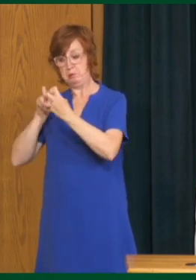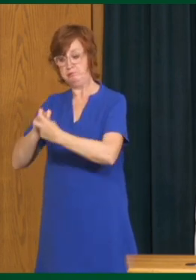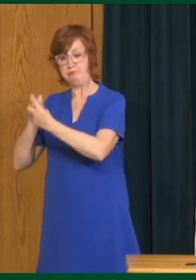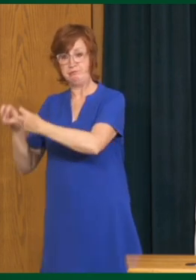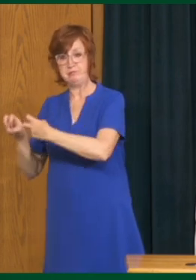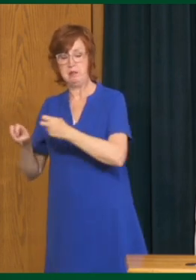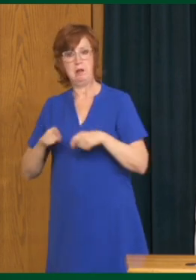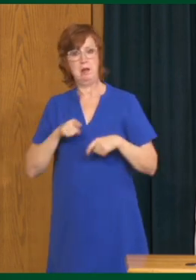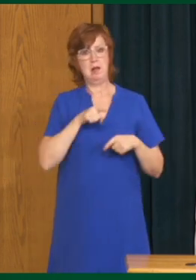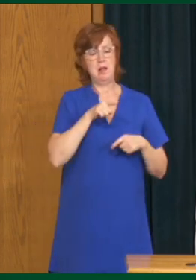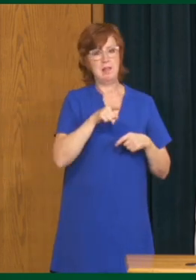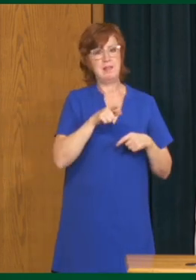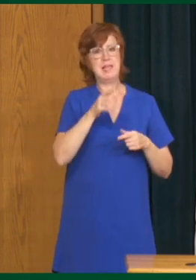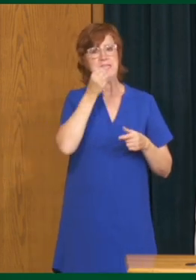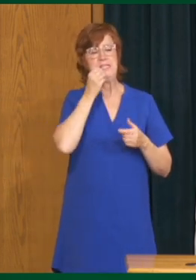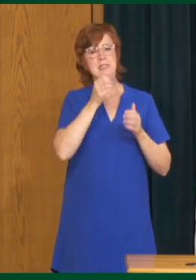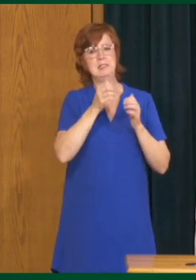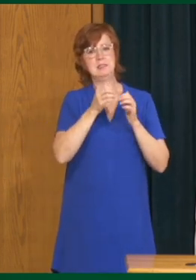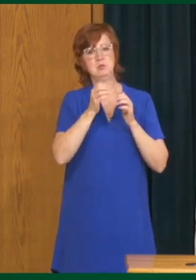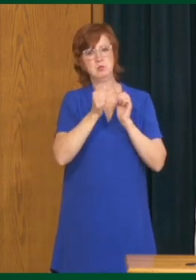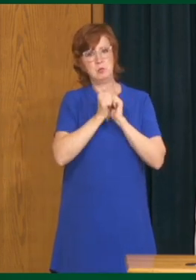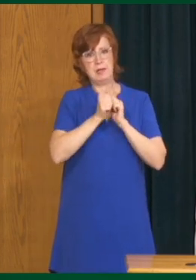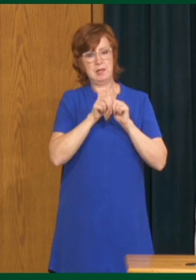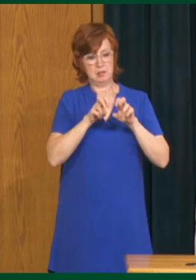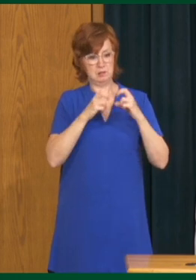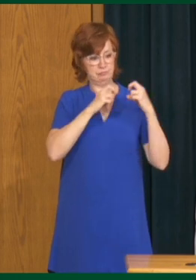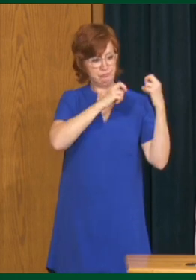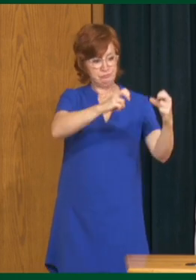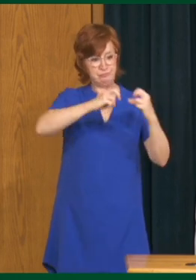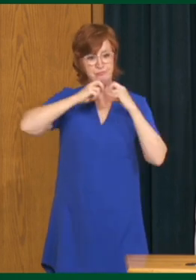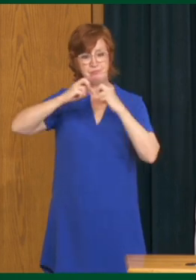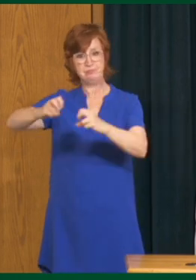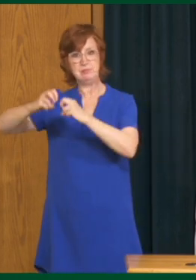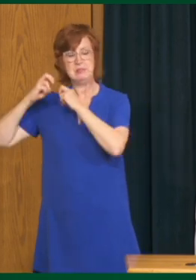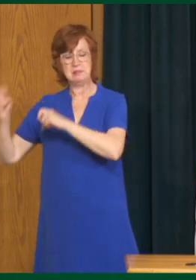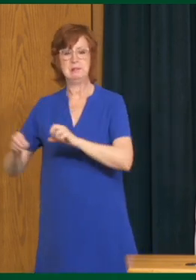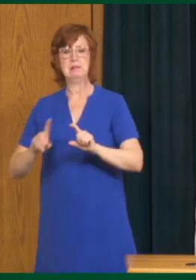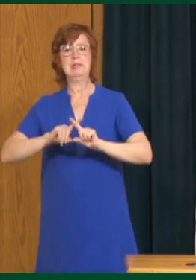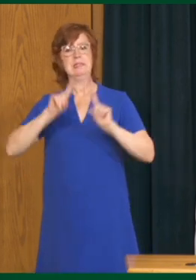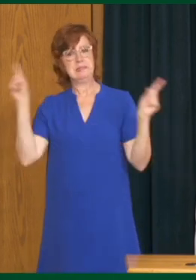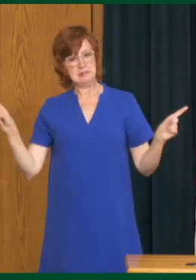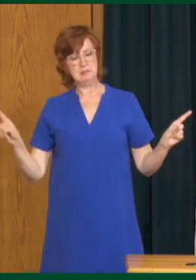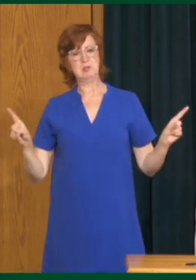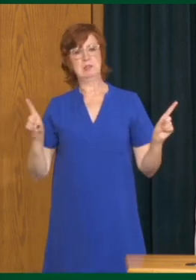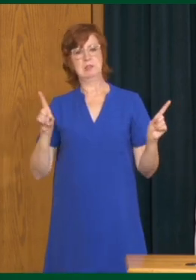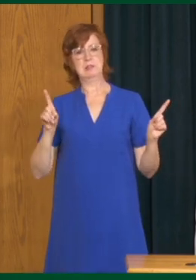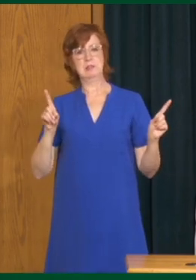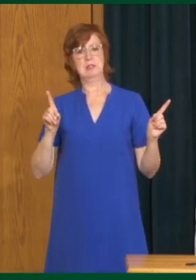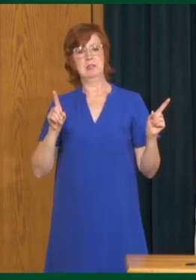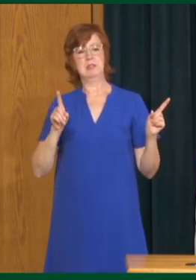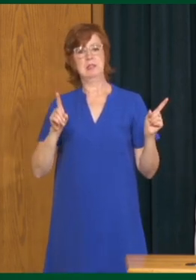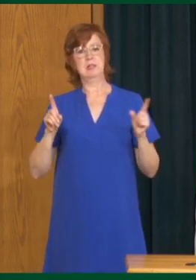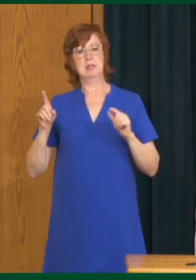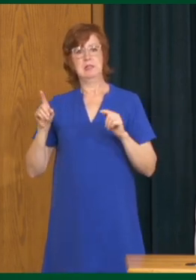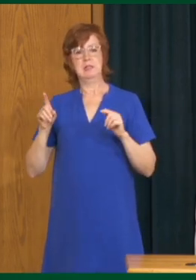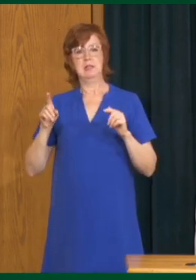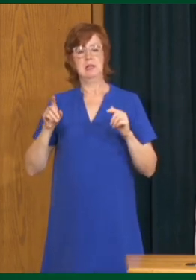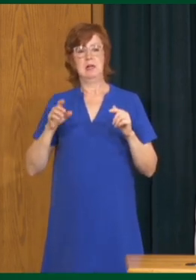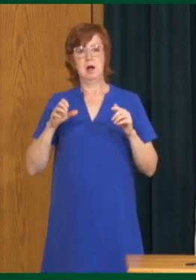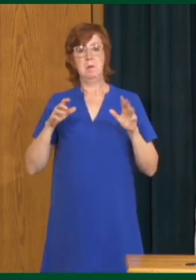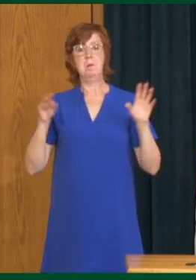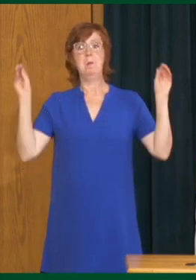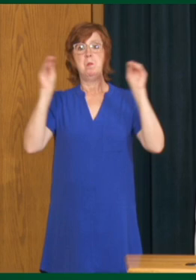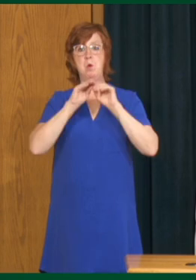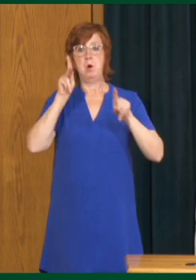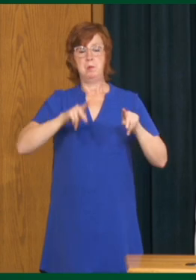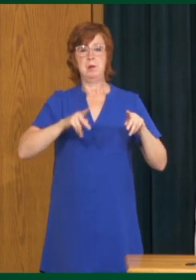case finding where, community leadership works actively with public health to get ahead of the transmission. And then through active case finding, you see more